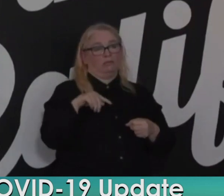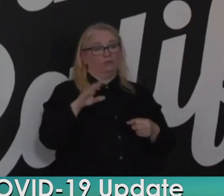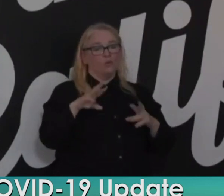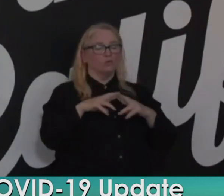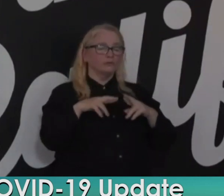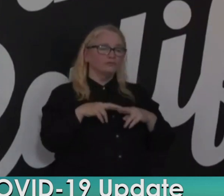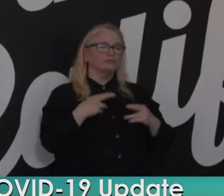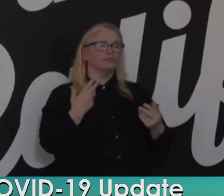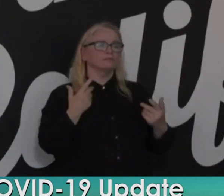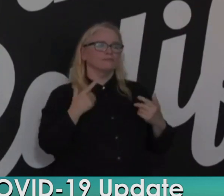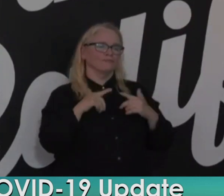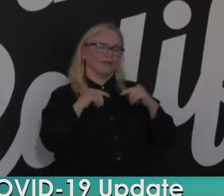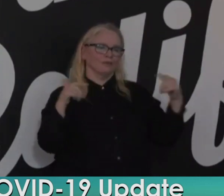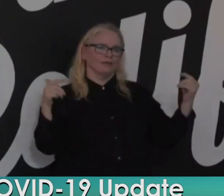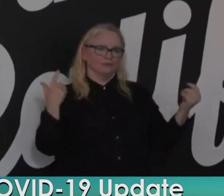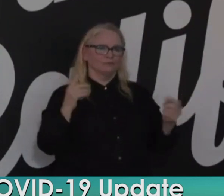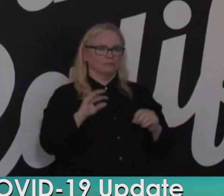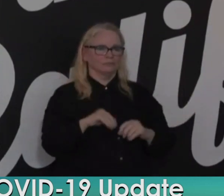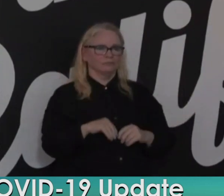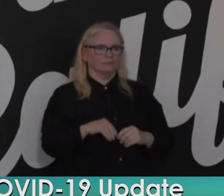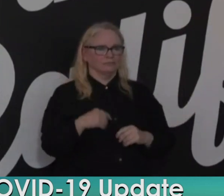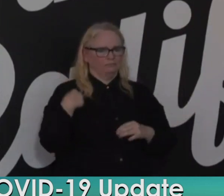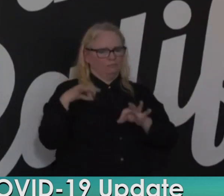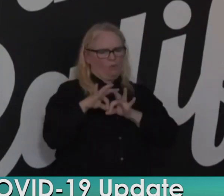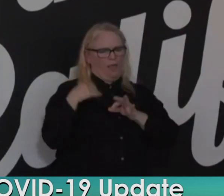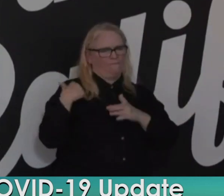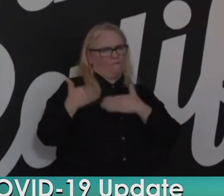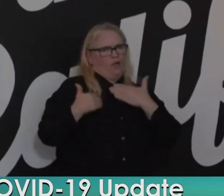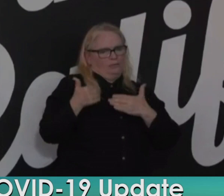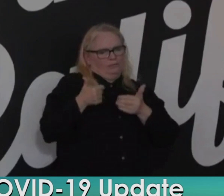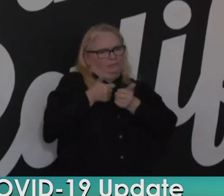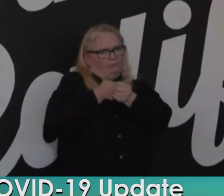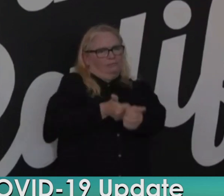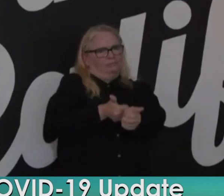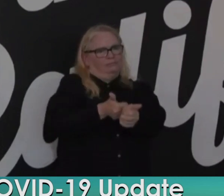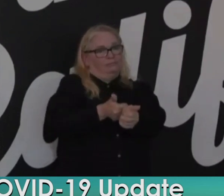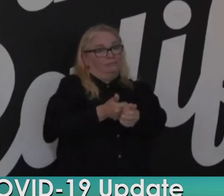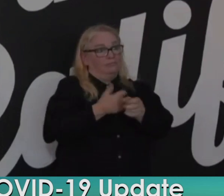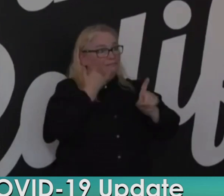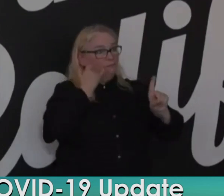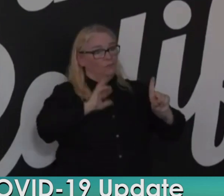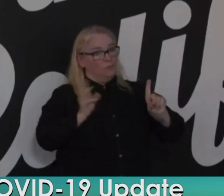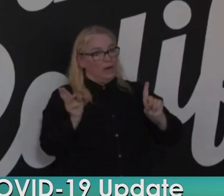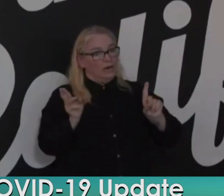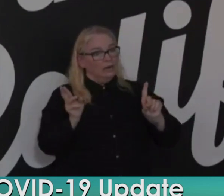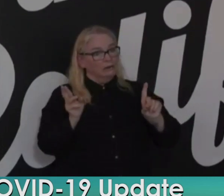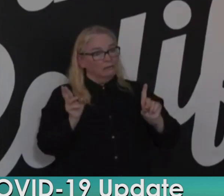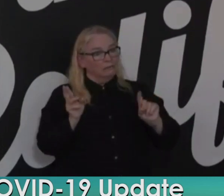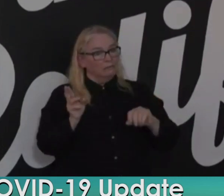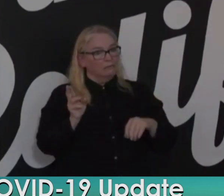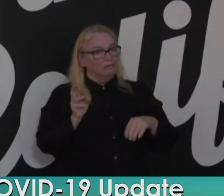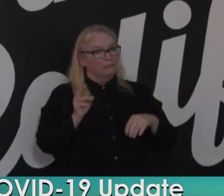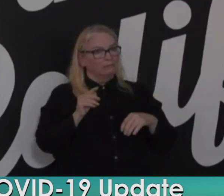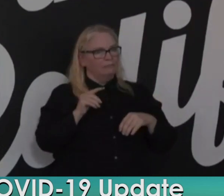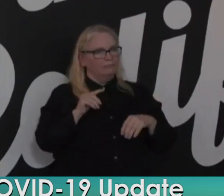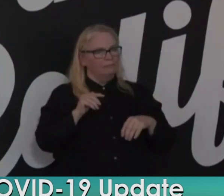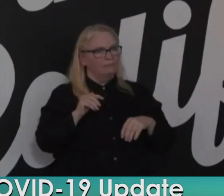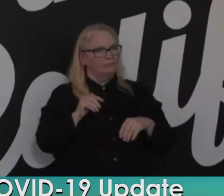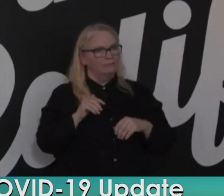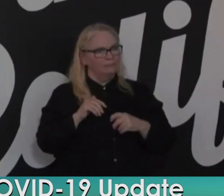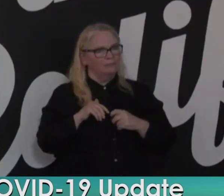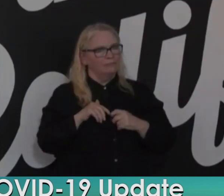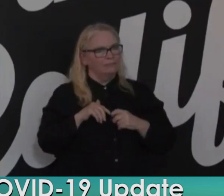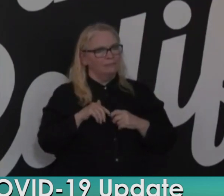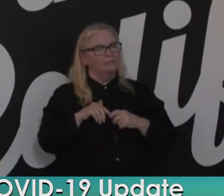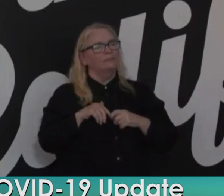we have a process and protocol to do that. And so we believe in ready, aim, fire, not ready, fire, aim. Next